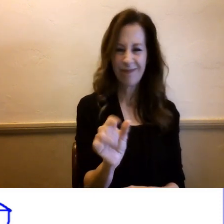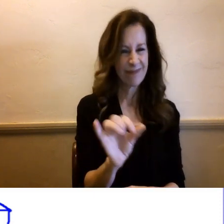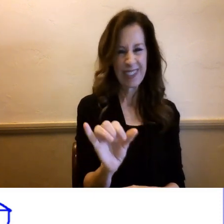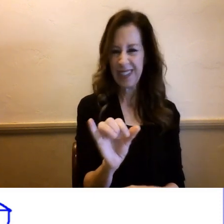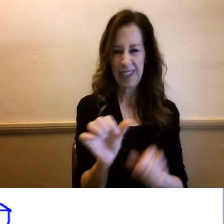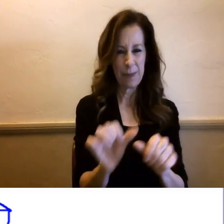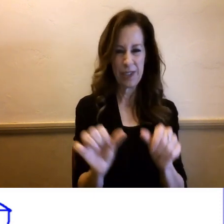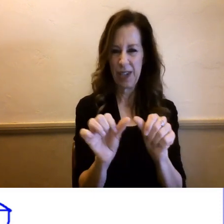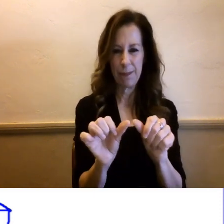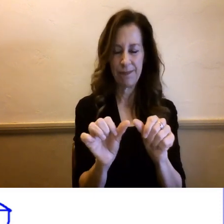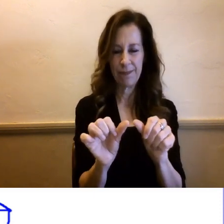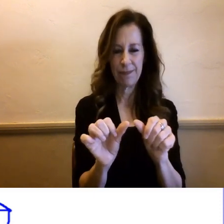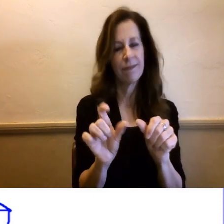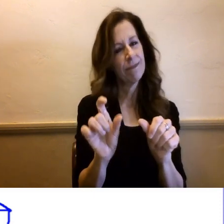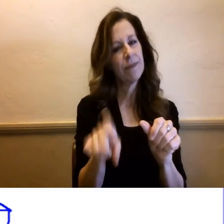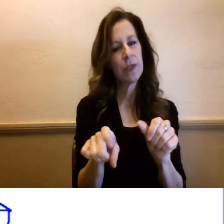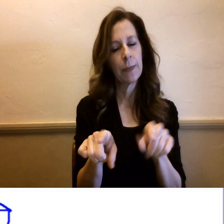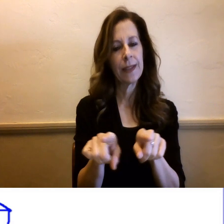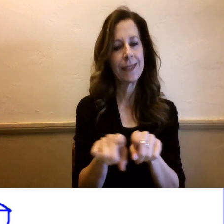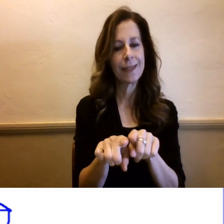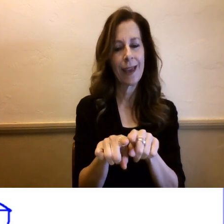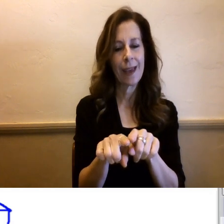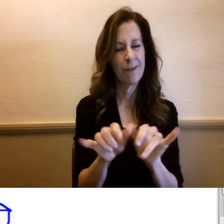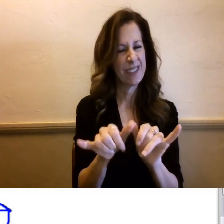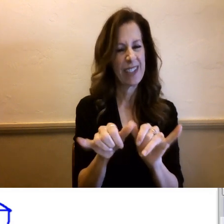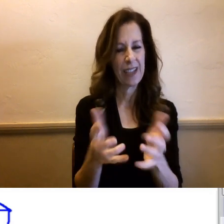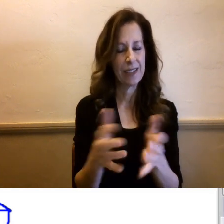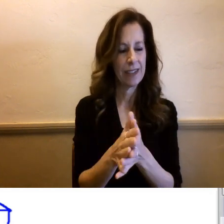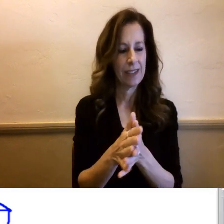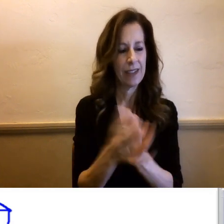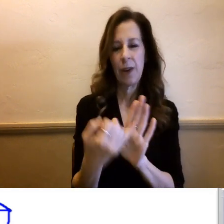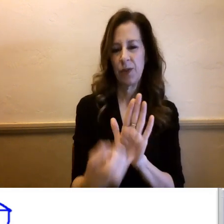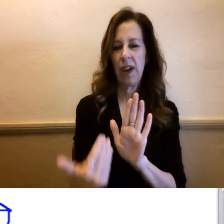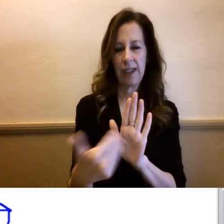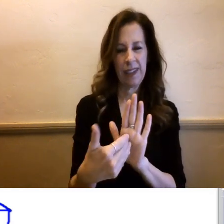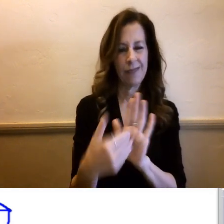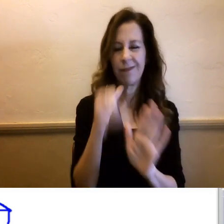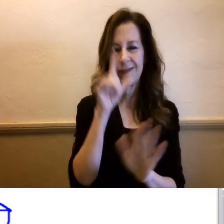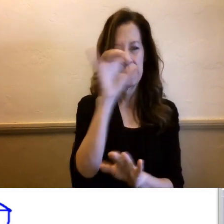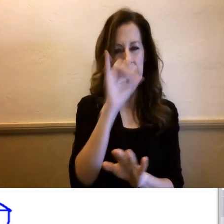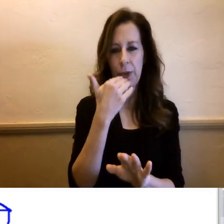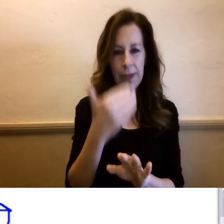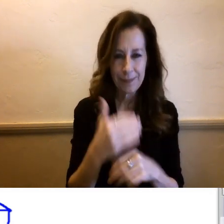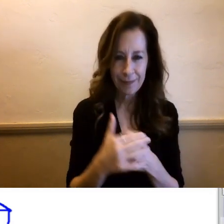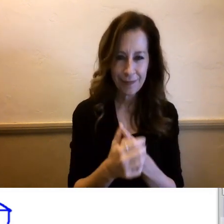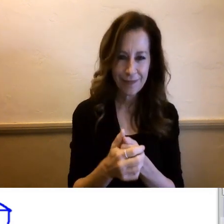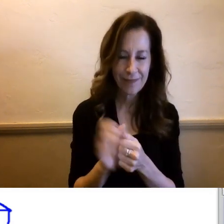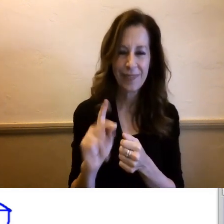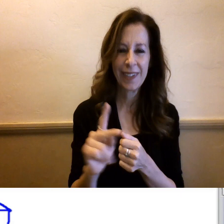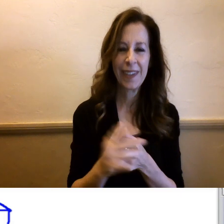well, they're not the same shape. I should have drawn this. It should be the same size, I should say. But let me draw that one again because that doesn't look very